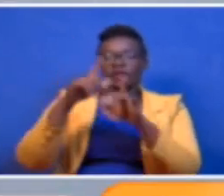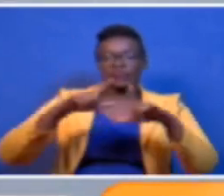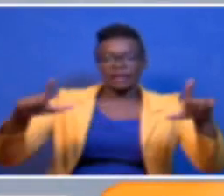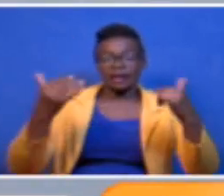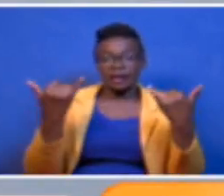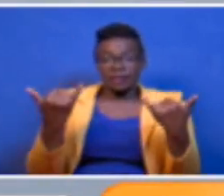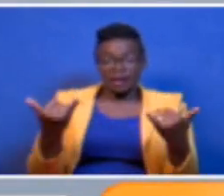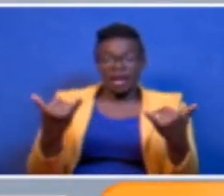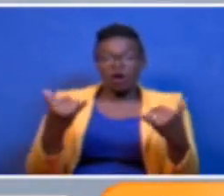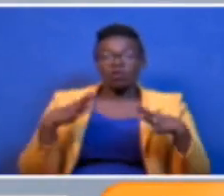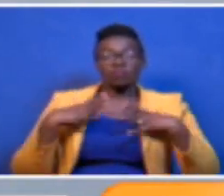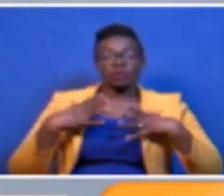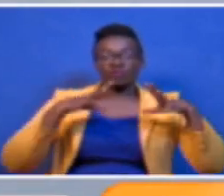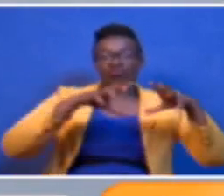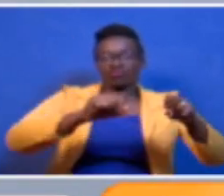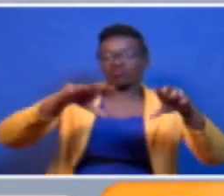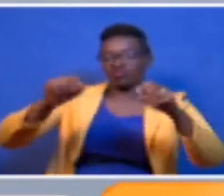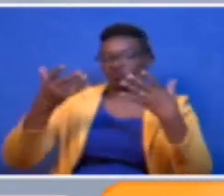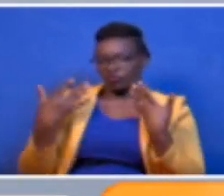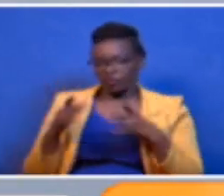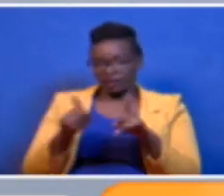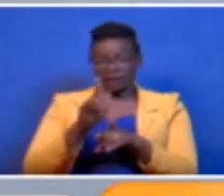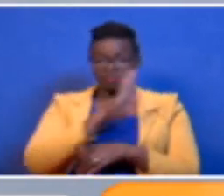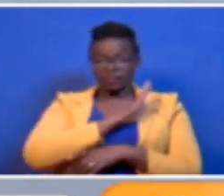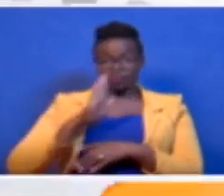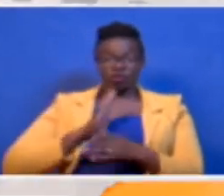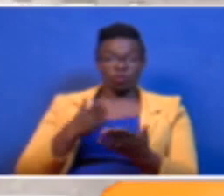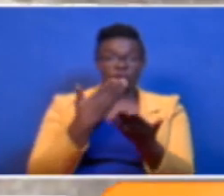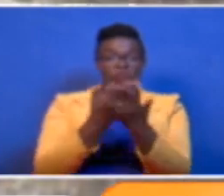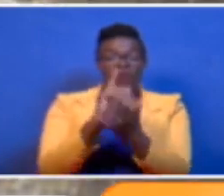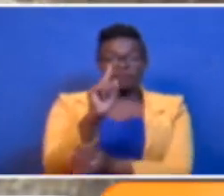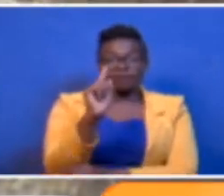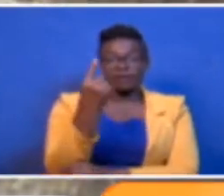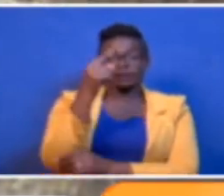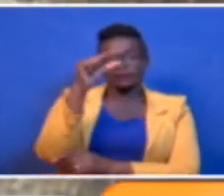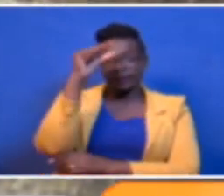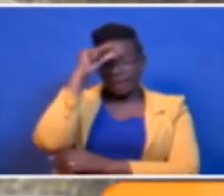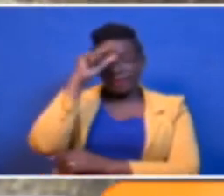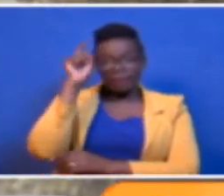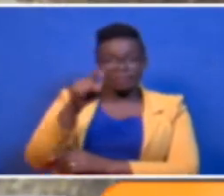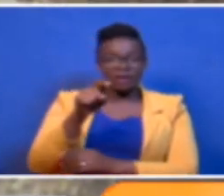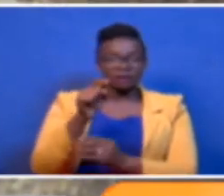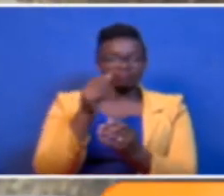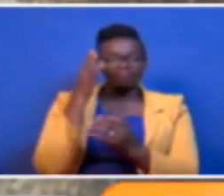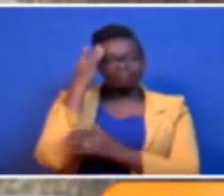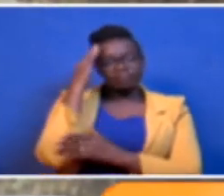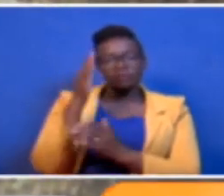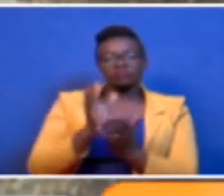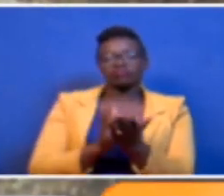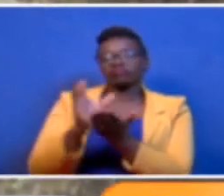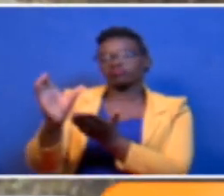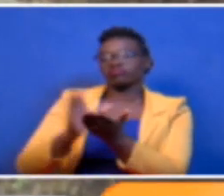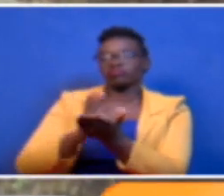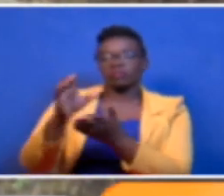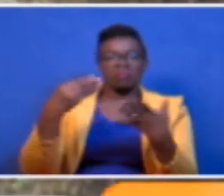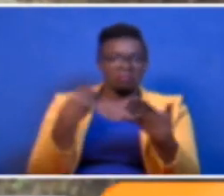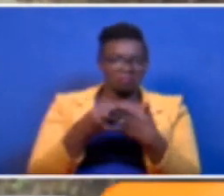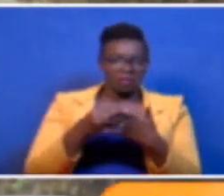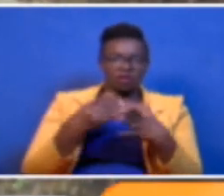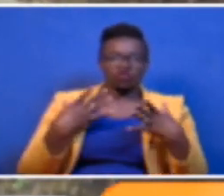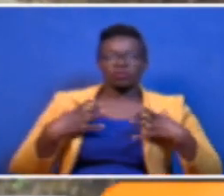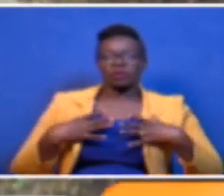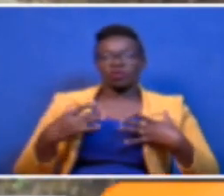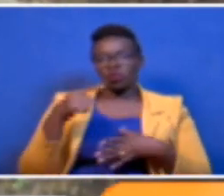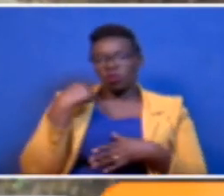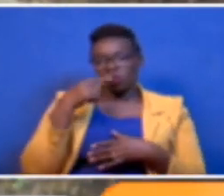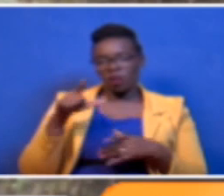are currently under illegal occupancy, and the board now proposes that first, the government should consider compensating the forest dwellers. This to